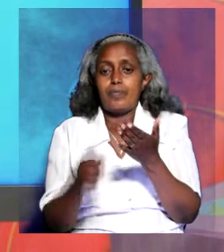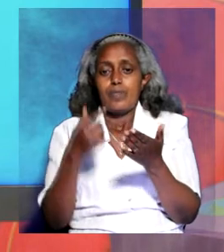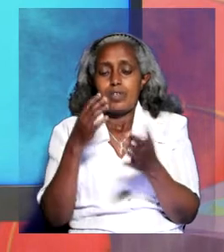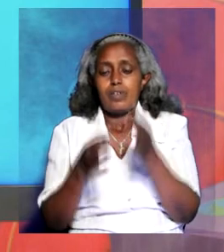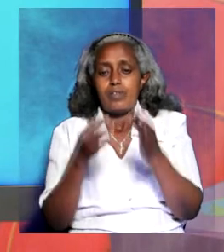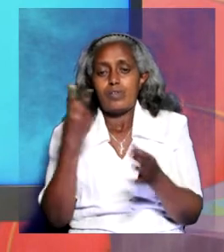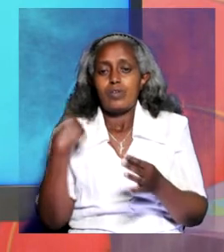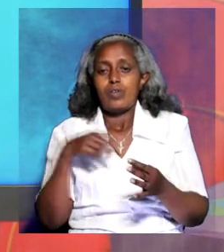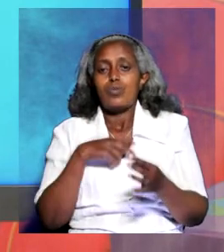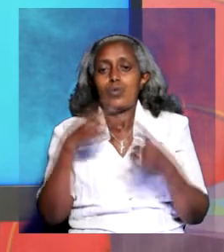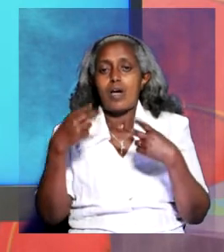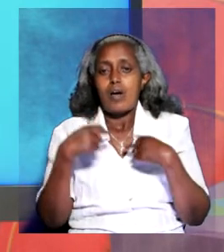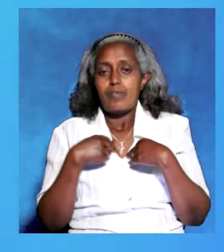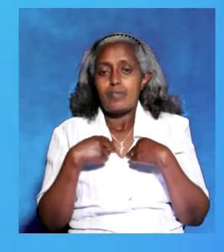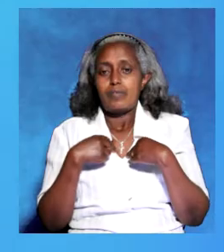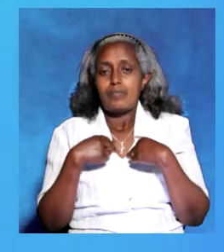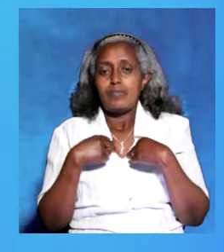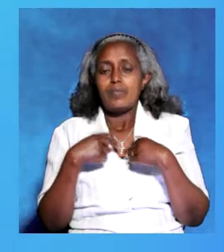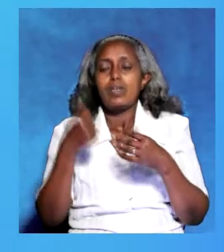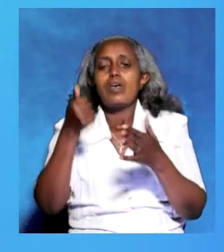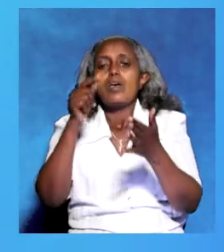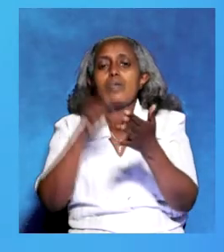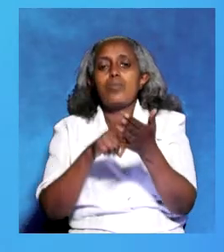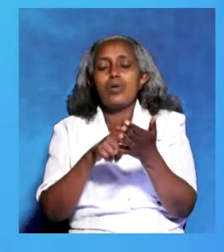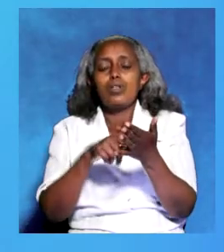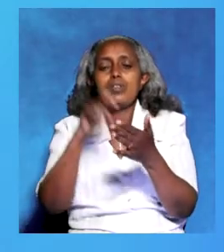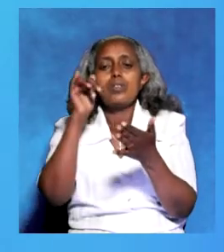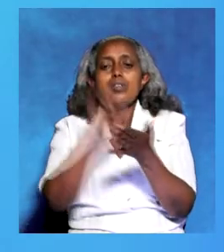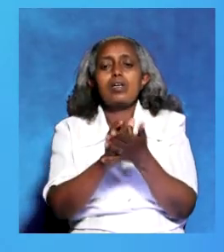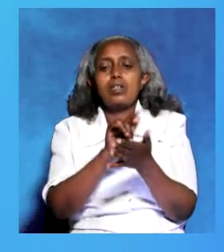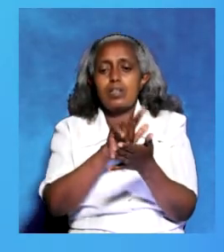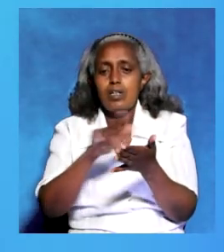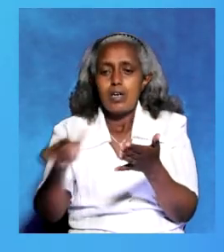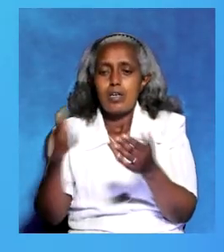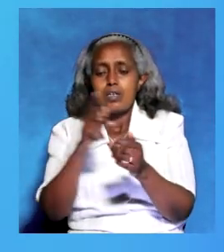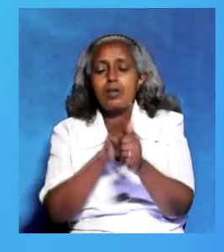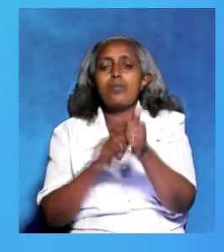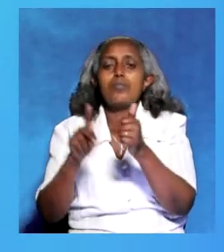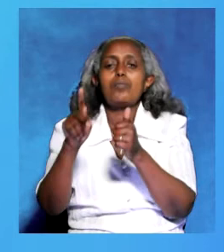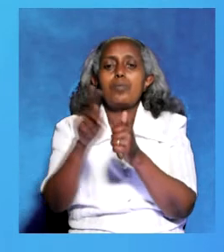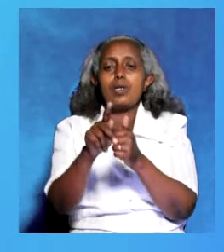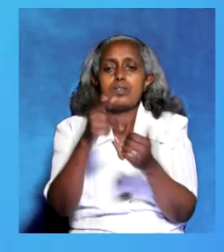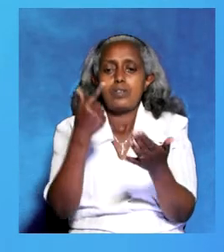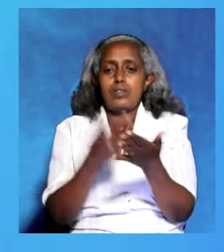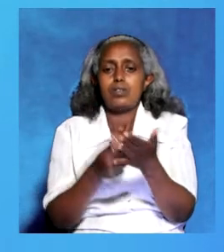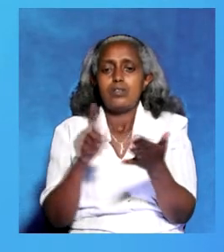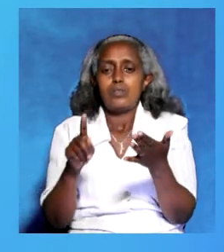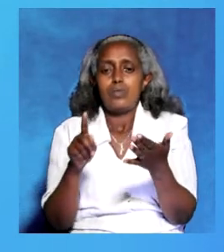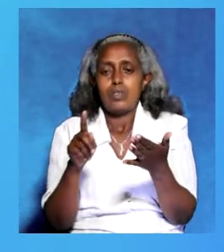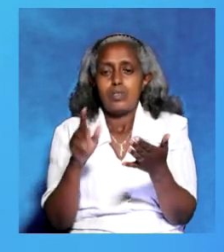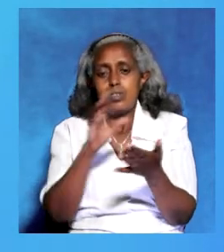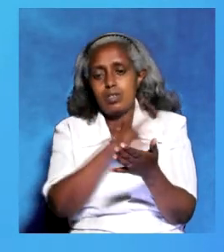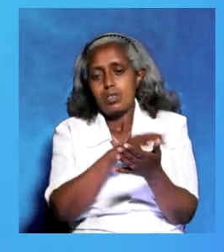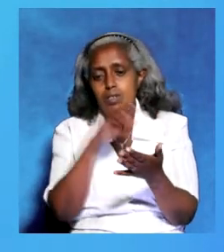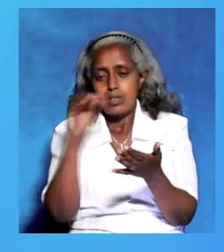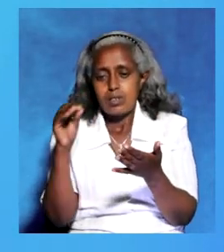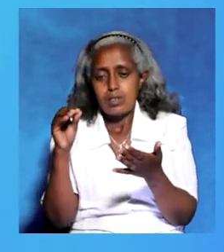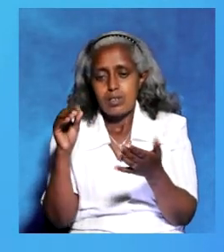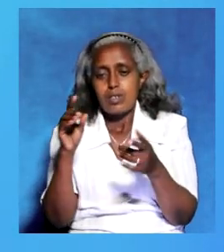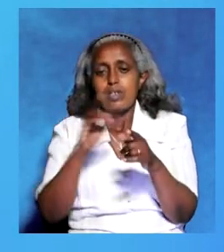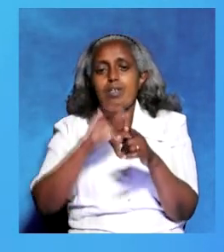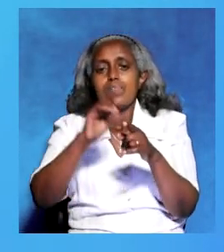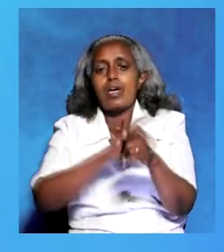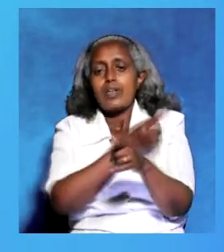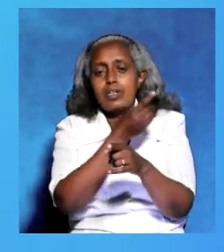if we have a point that the line passes, this one, and